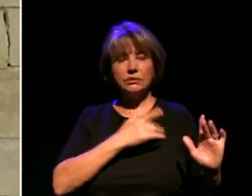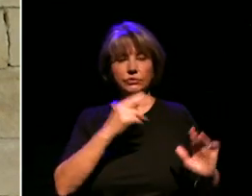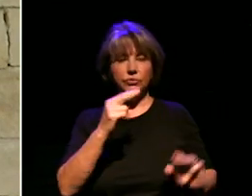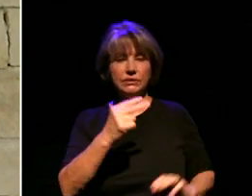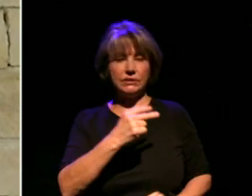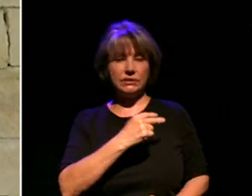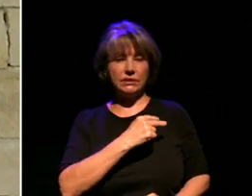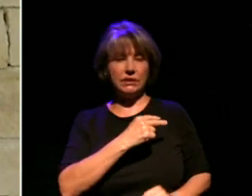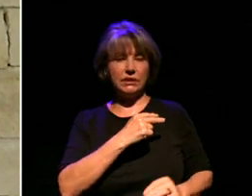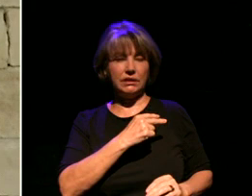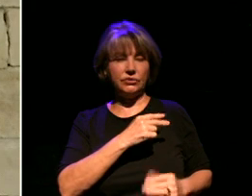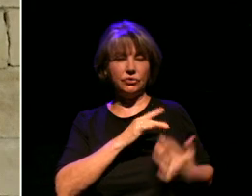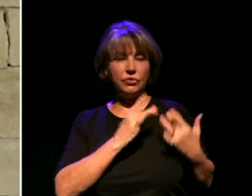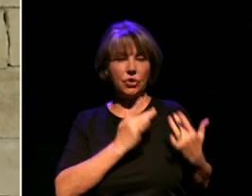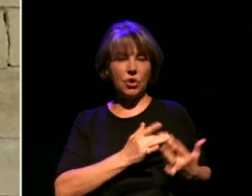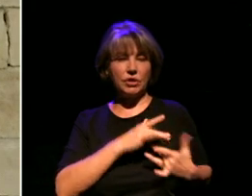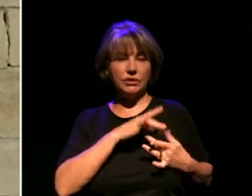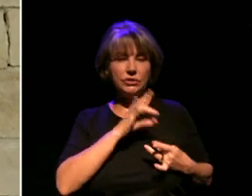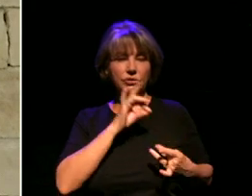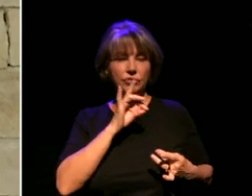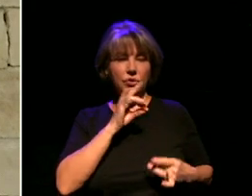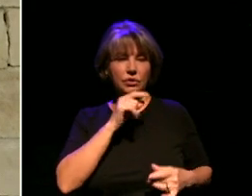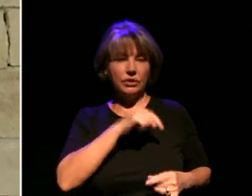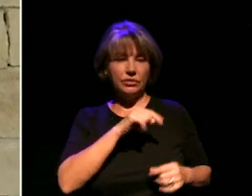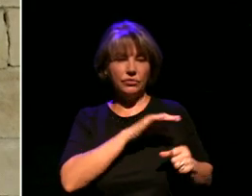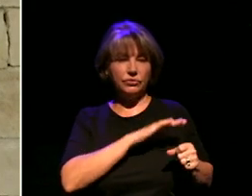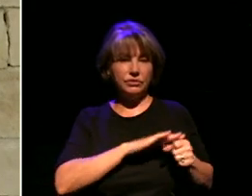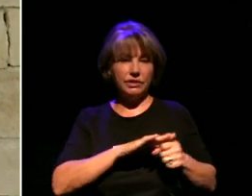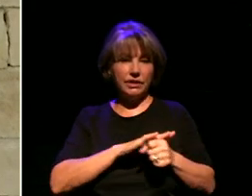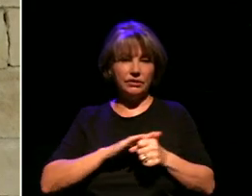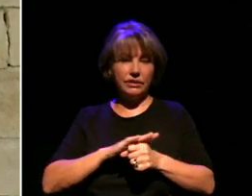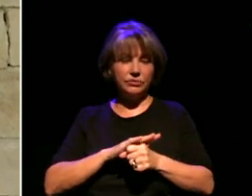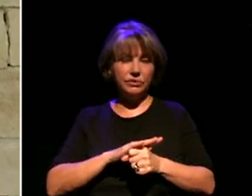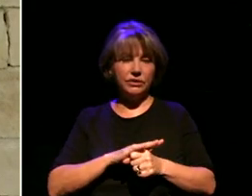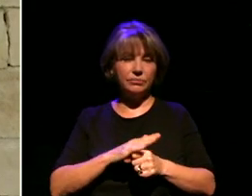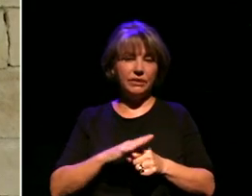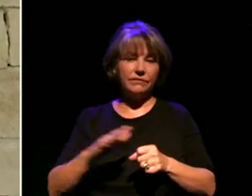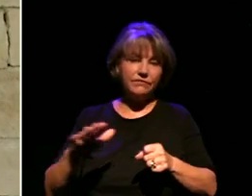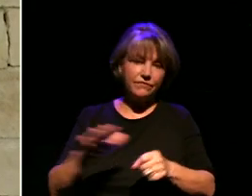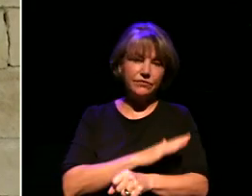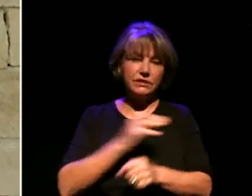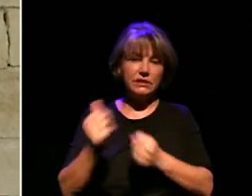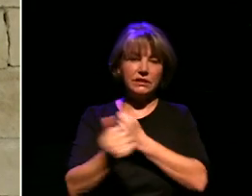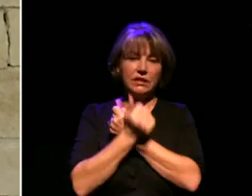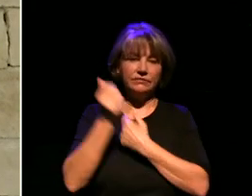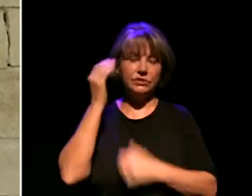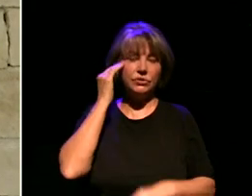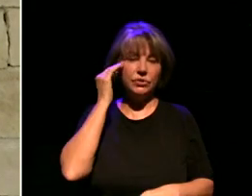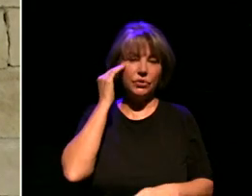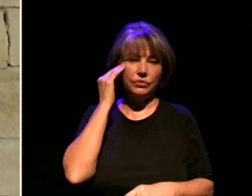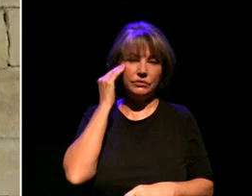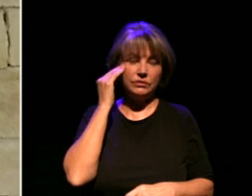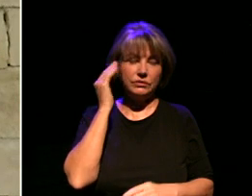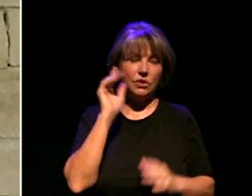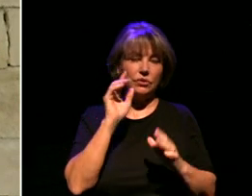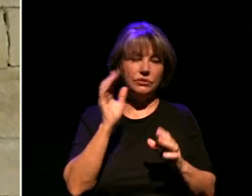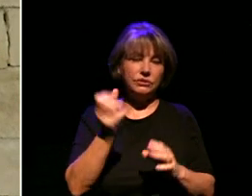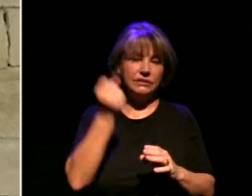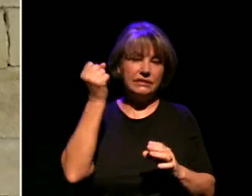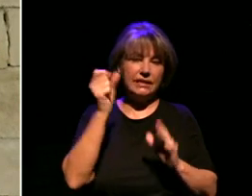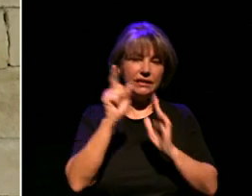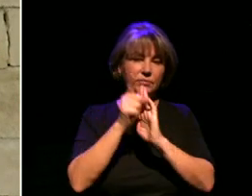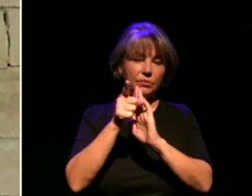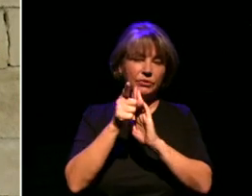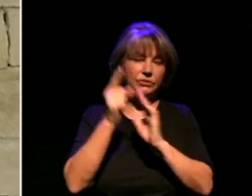heart and to your soul in those areas where you can be fully known and fully loved? Take a moment just to consider that